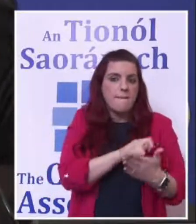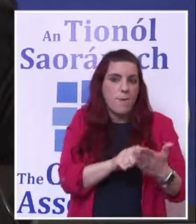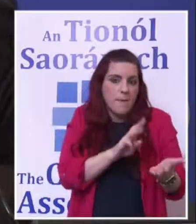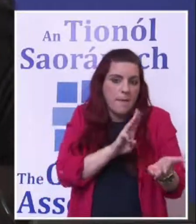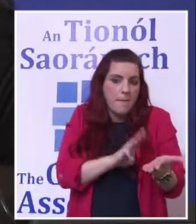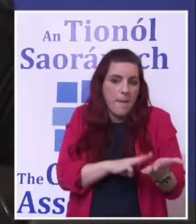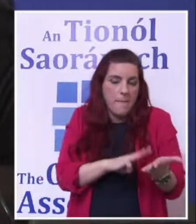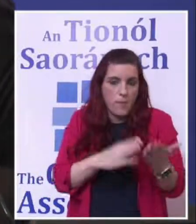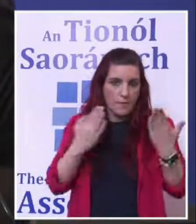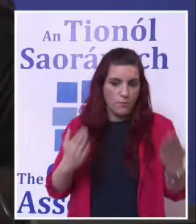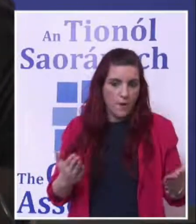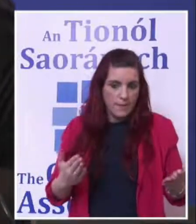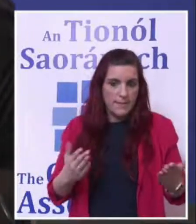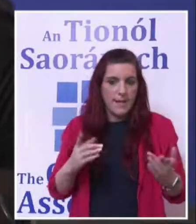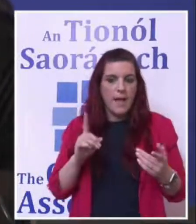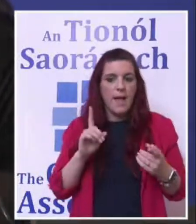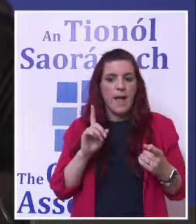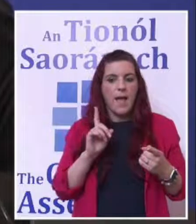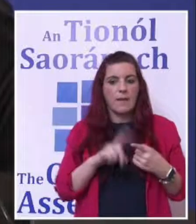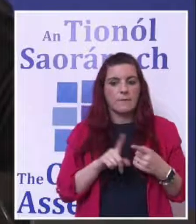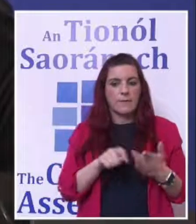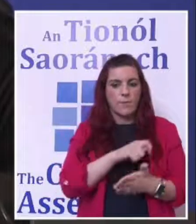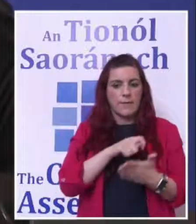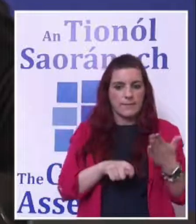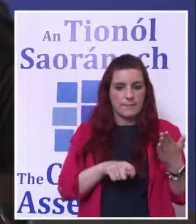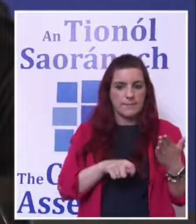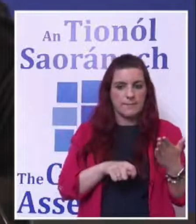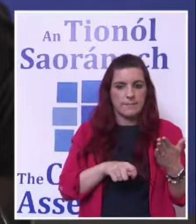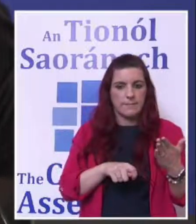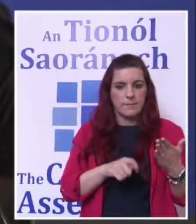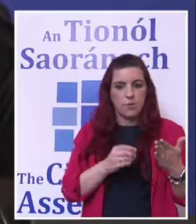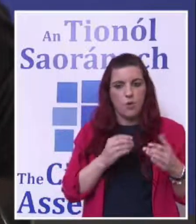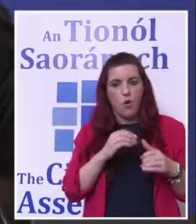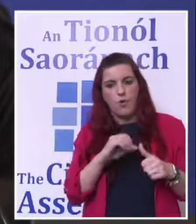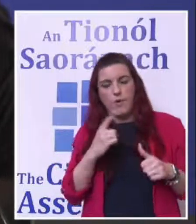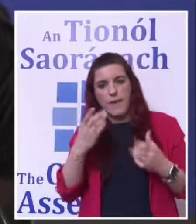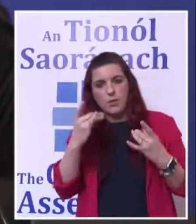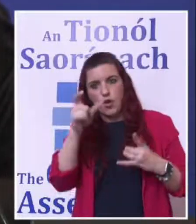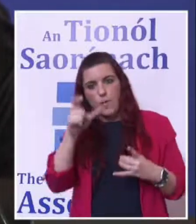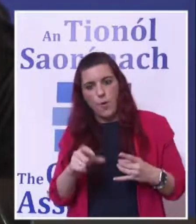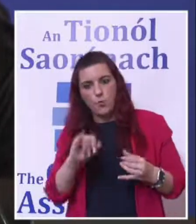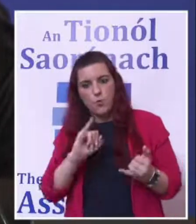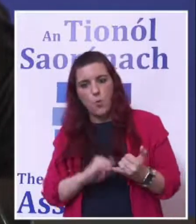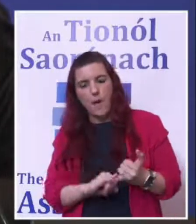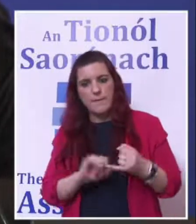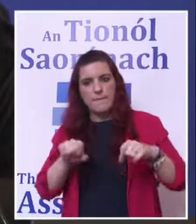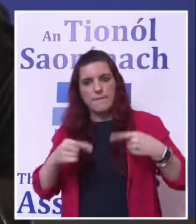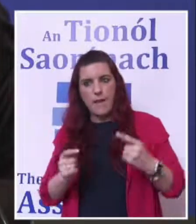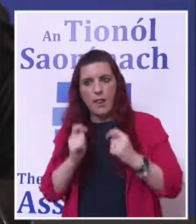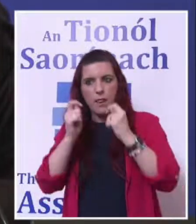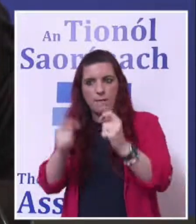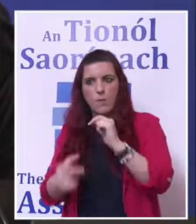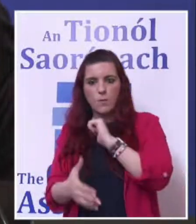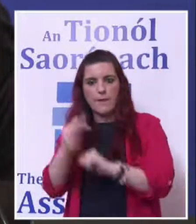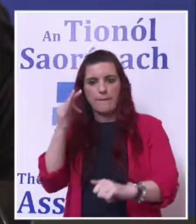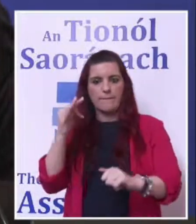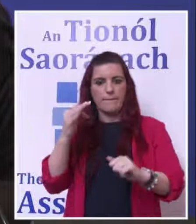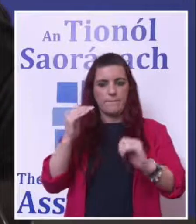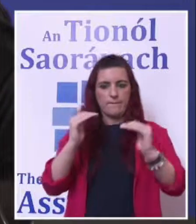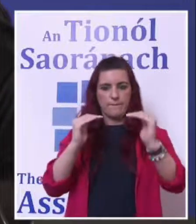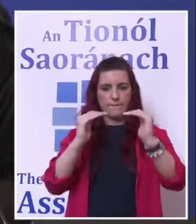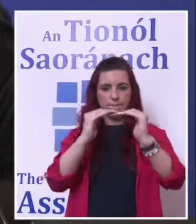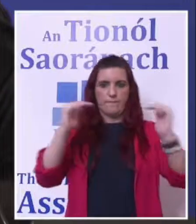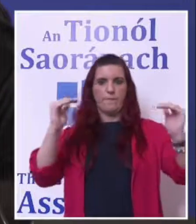members present and voting, other than the chairperson who will have the casting vote in the case of an equality of